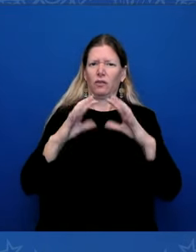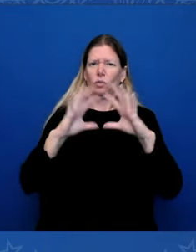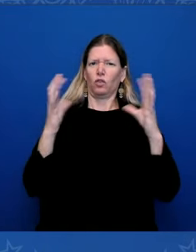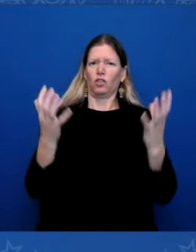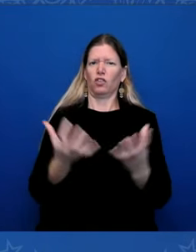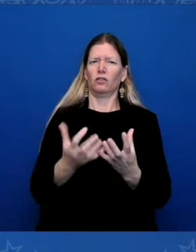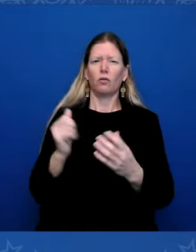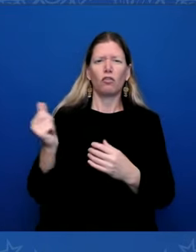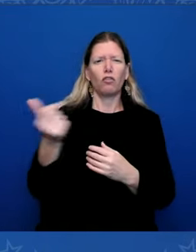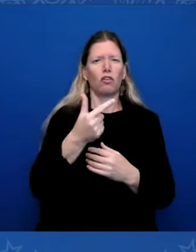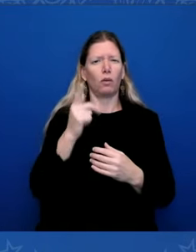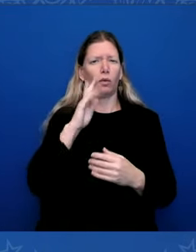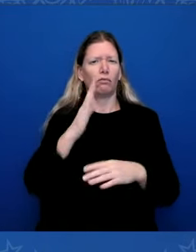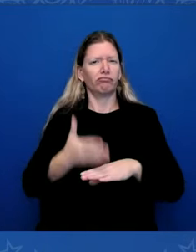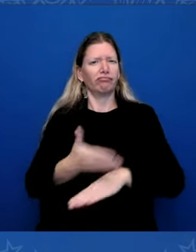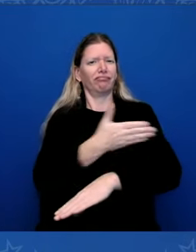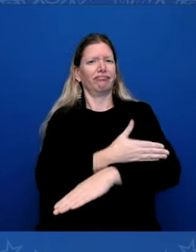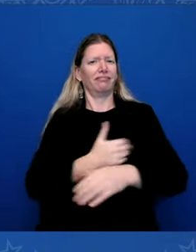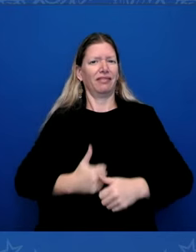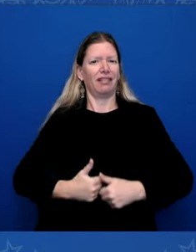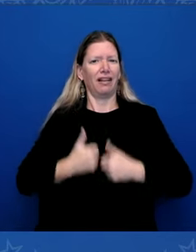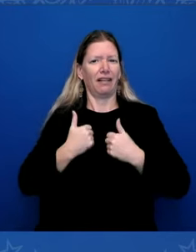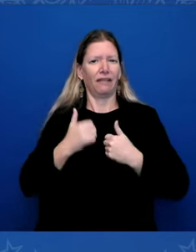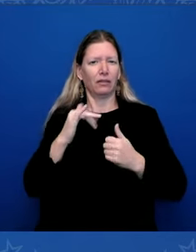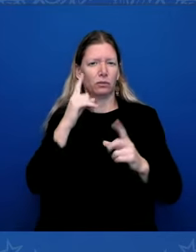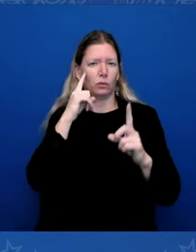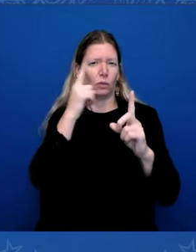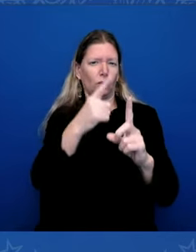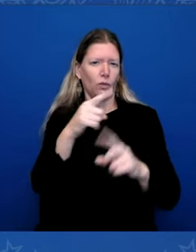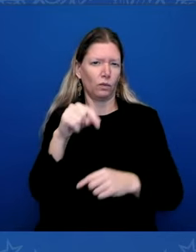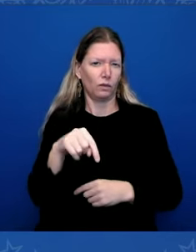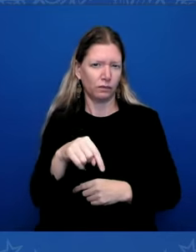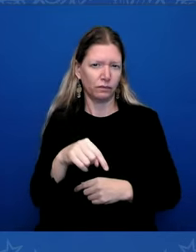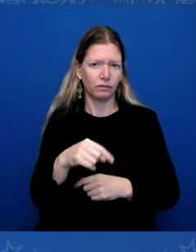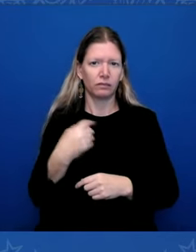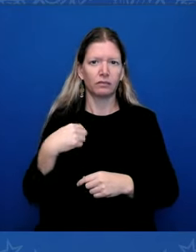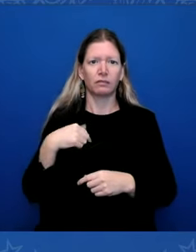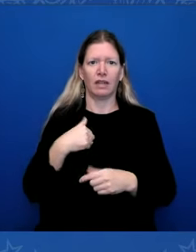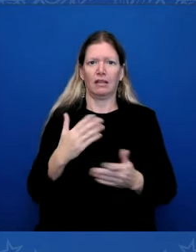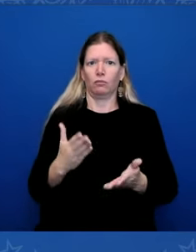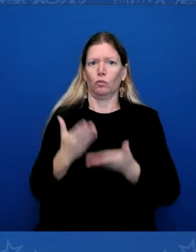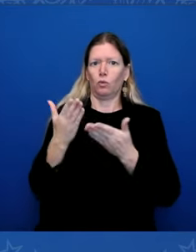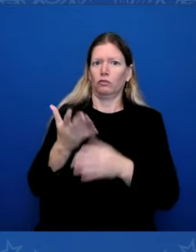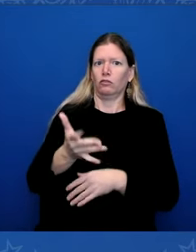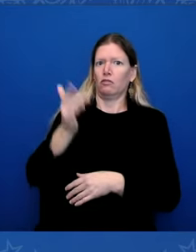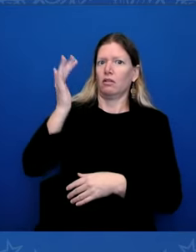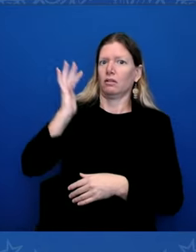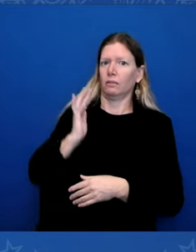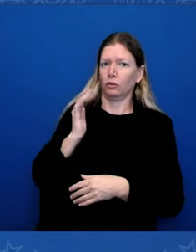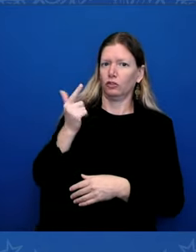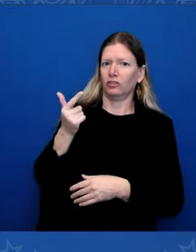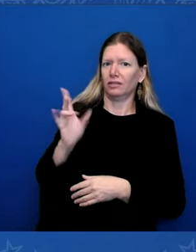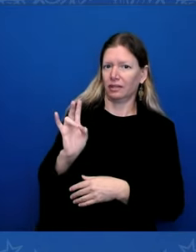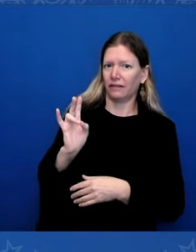time ago at the G7, now it's going to come to fruition at the G20, is making sure that we build a railroad all the way across